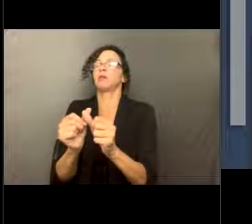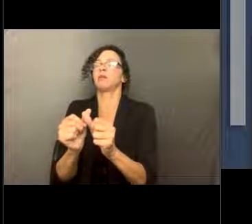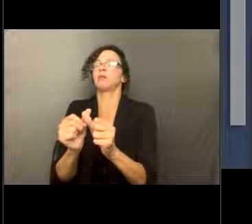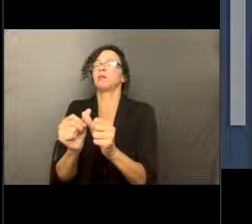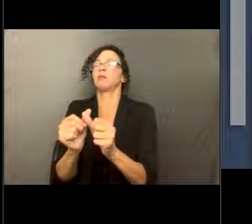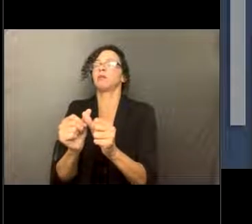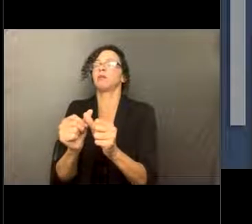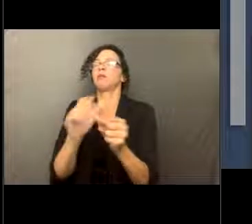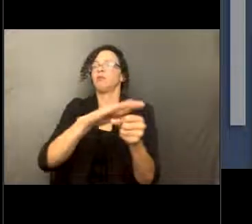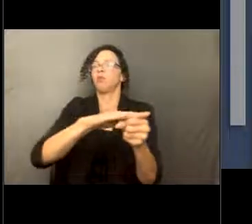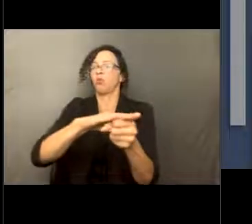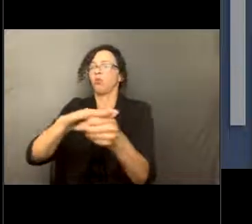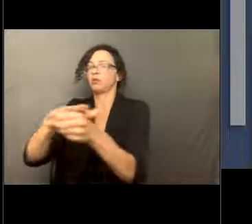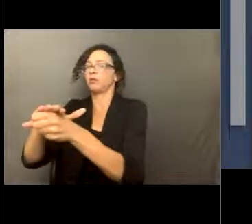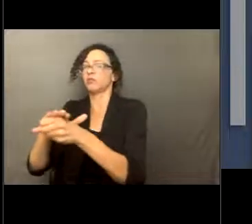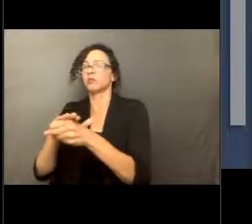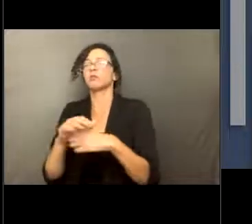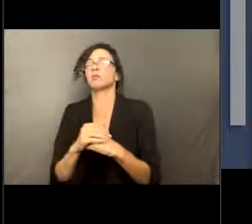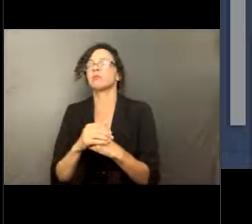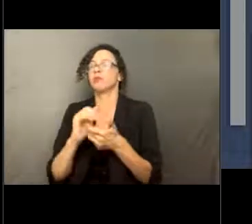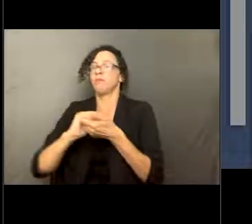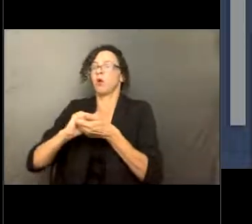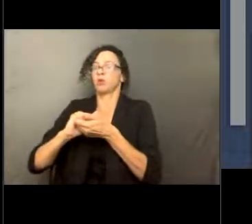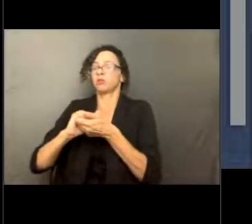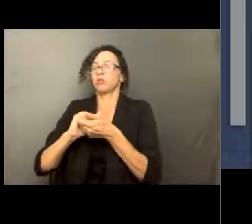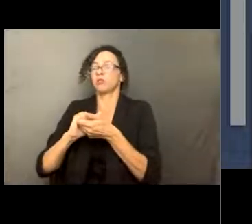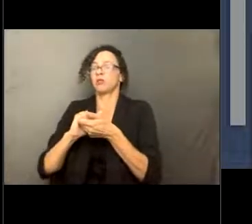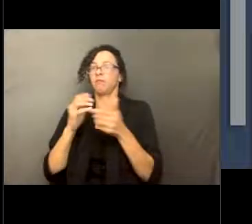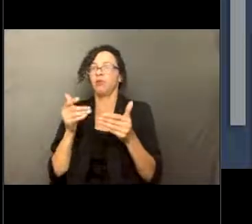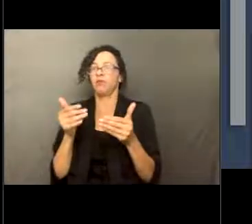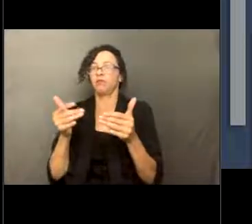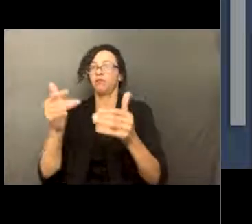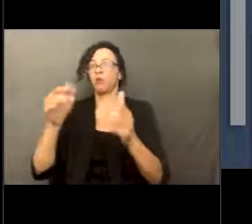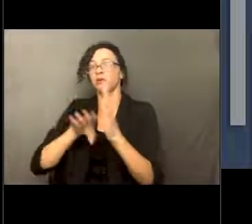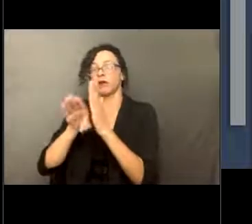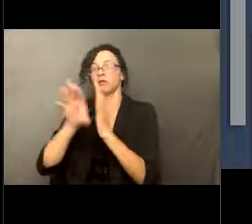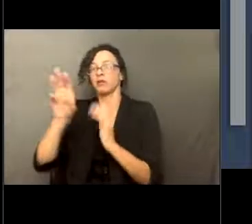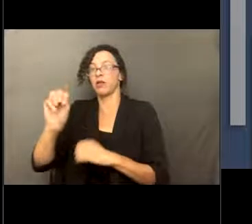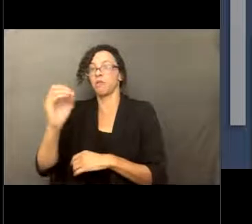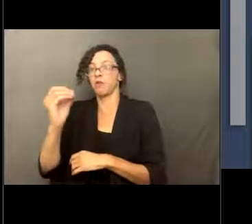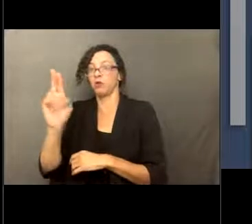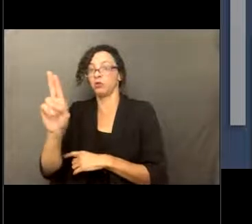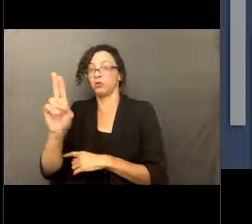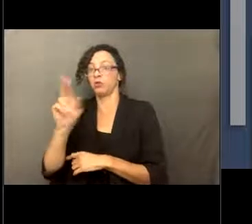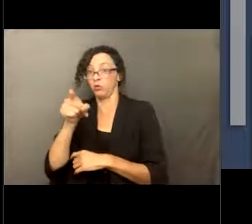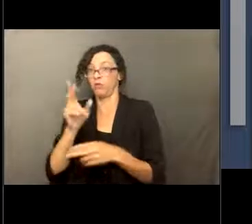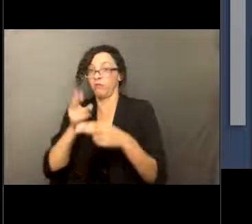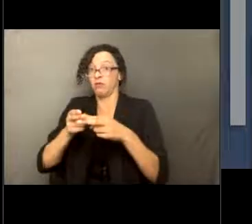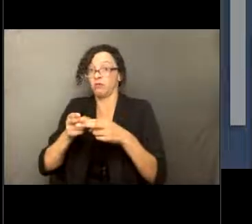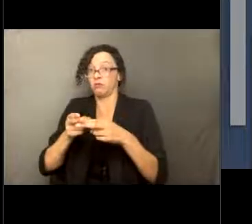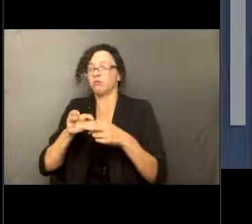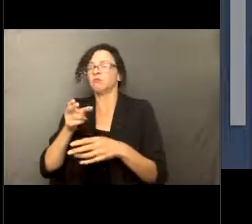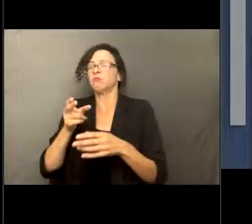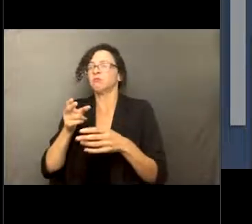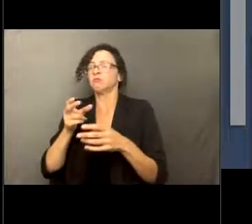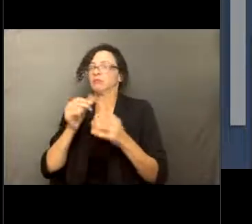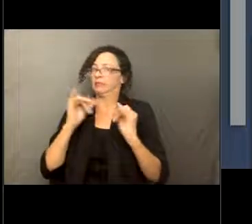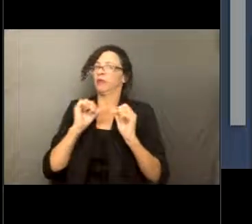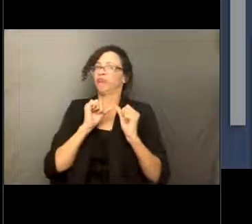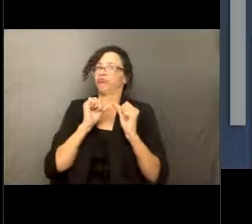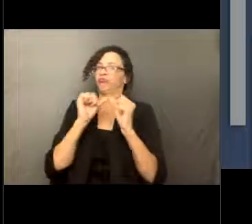the partnership moving forward, developing those MOUs, as you mentioned, is ongoing and continues to be a priority for us